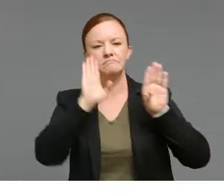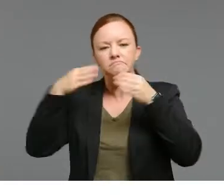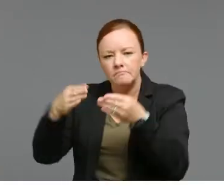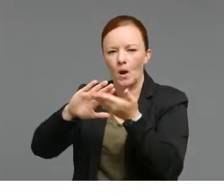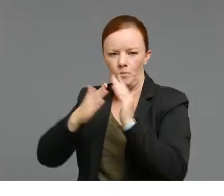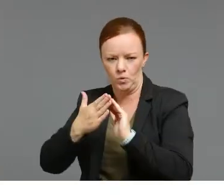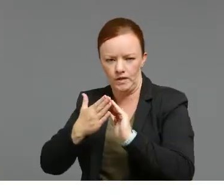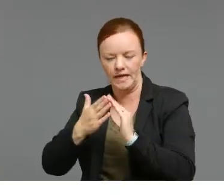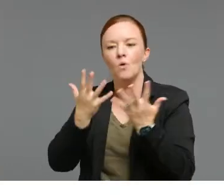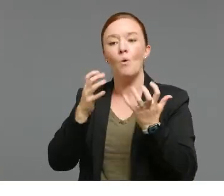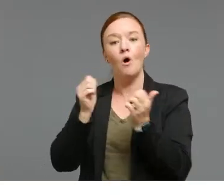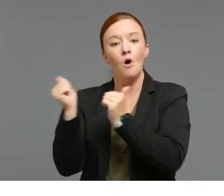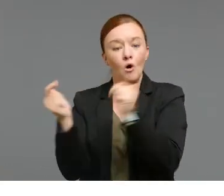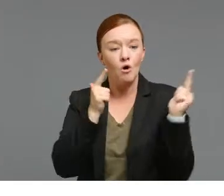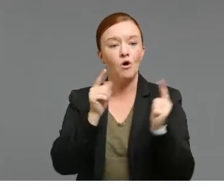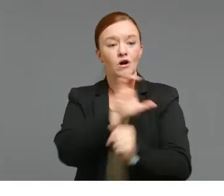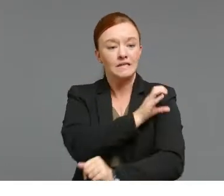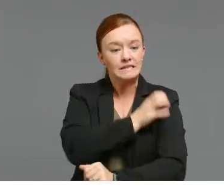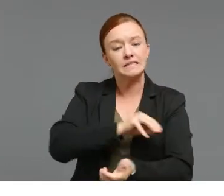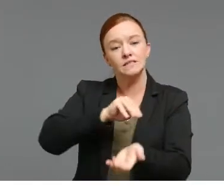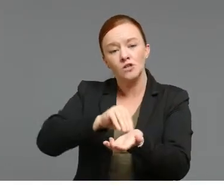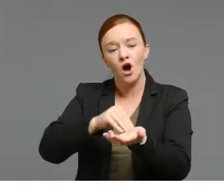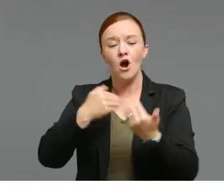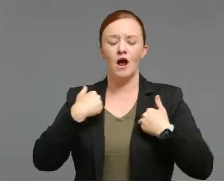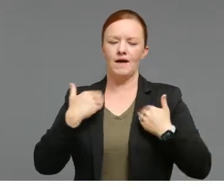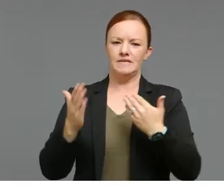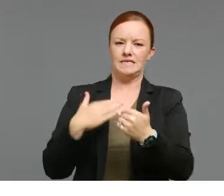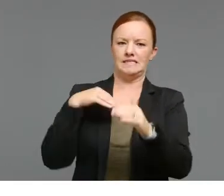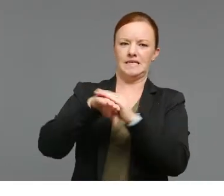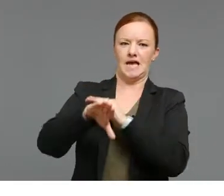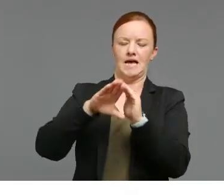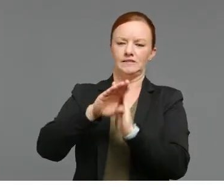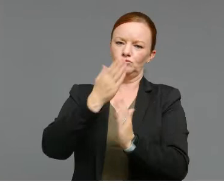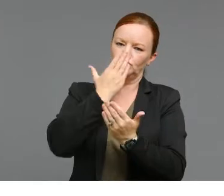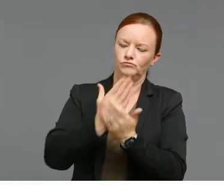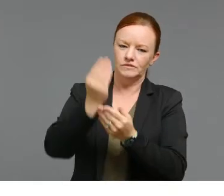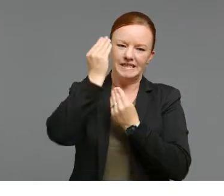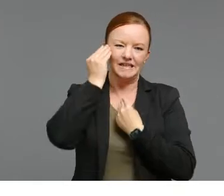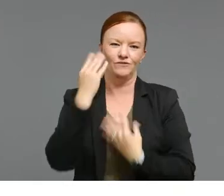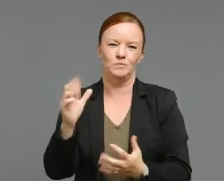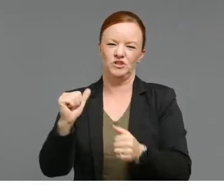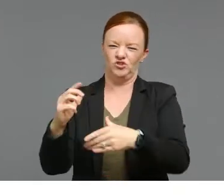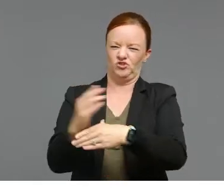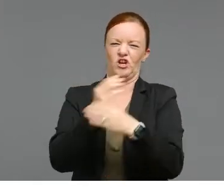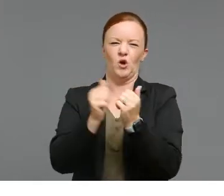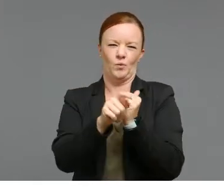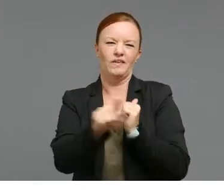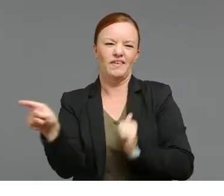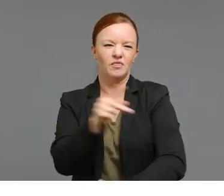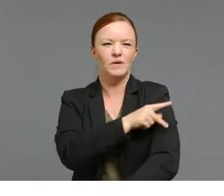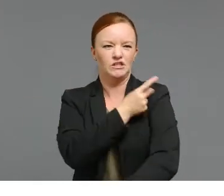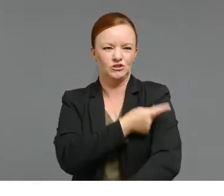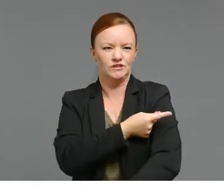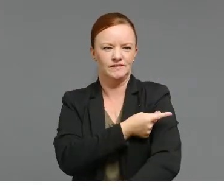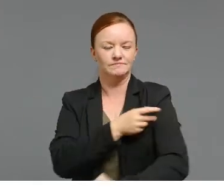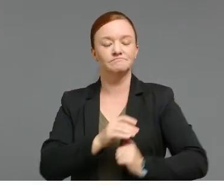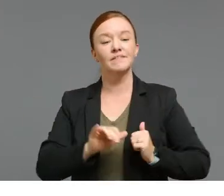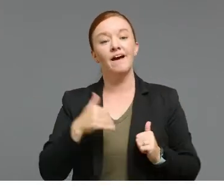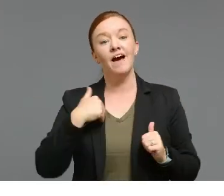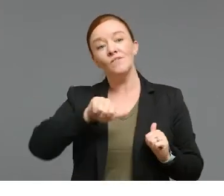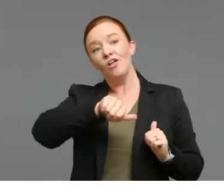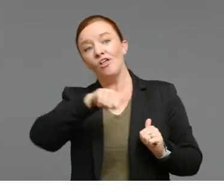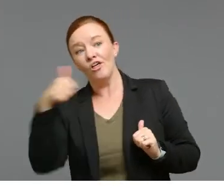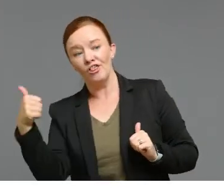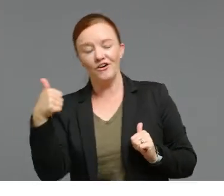appropriate counsel to their patients. We've also developed educational materials for youth and families. So